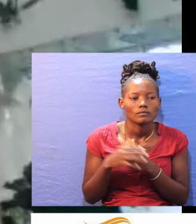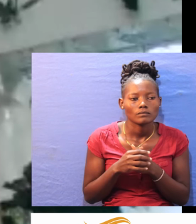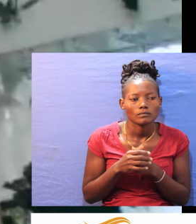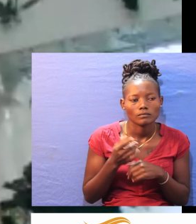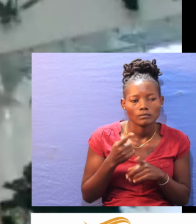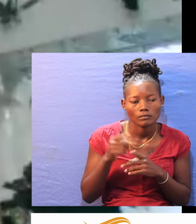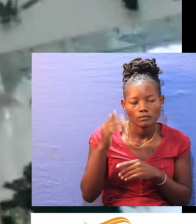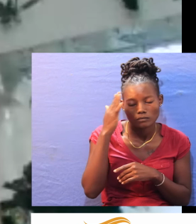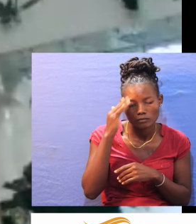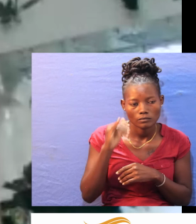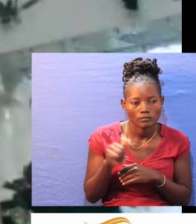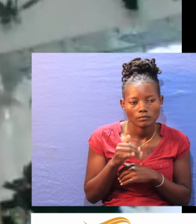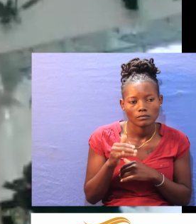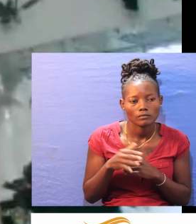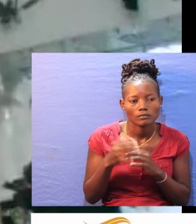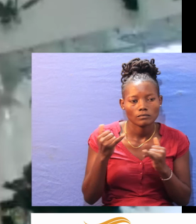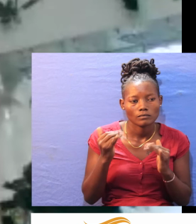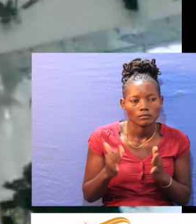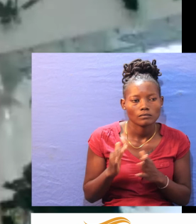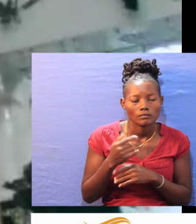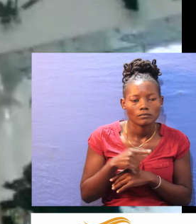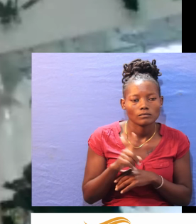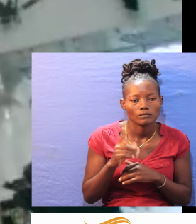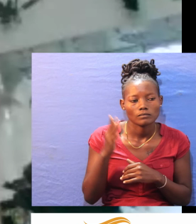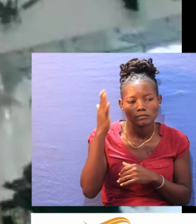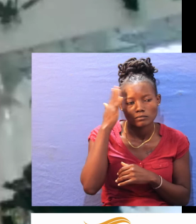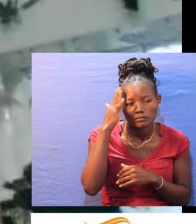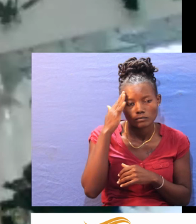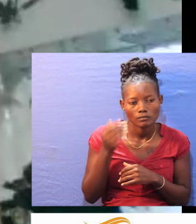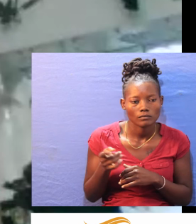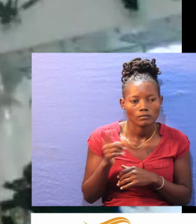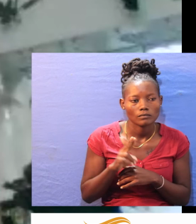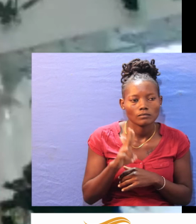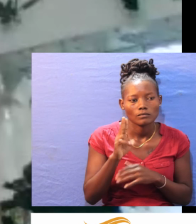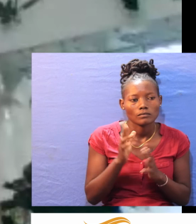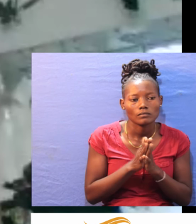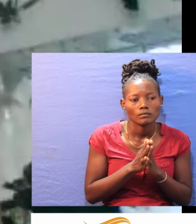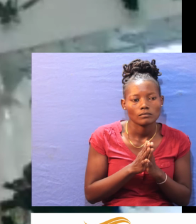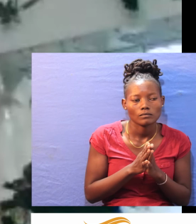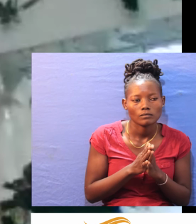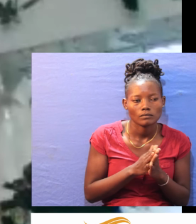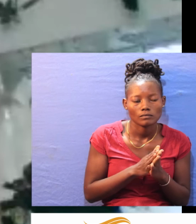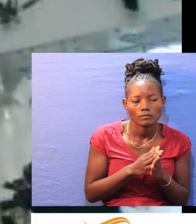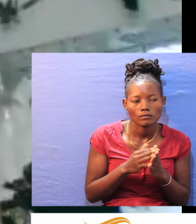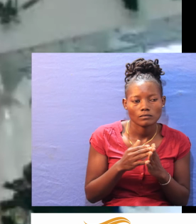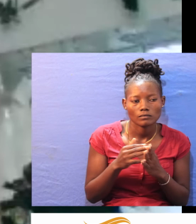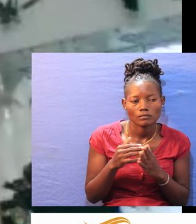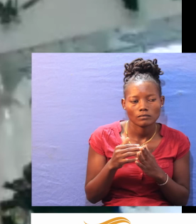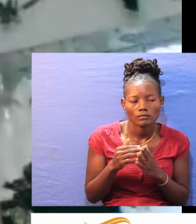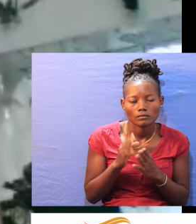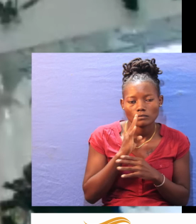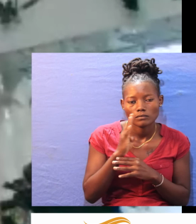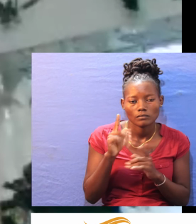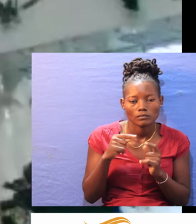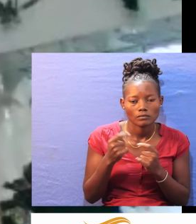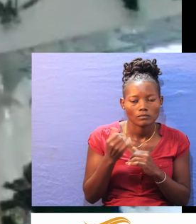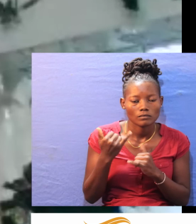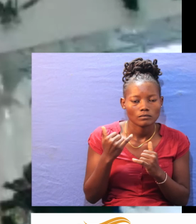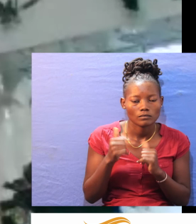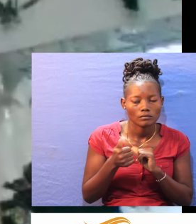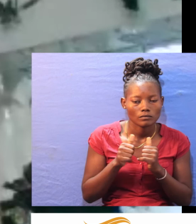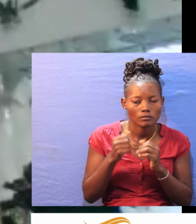just think as an athlete yourself, coming up, and particularly with a team sport, you know, just to be able to